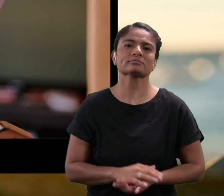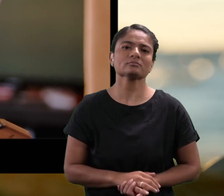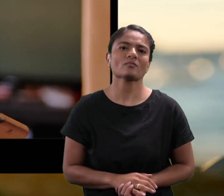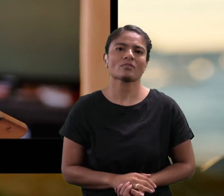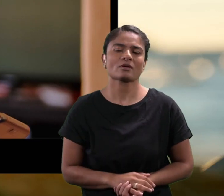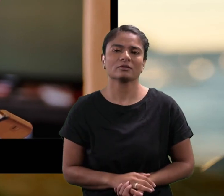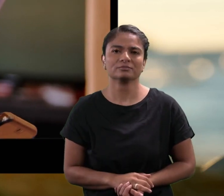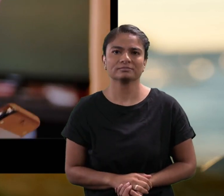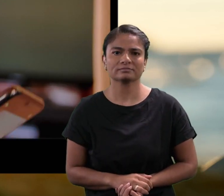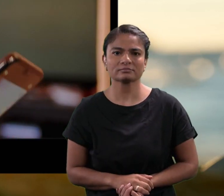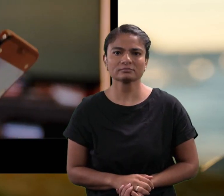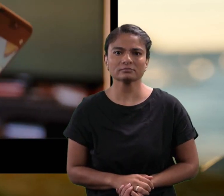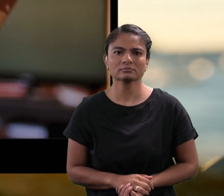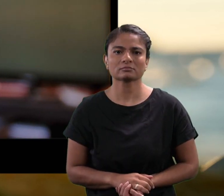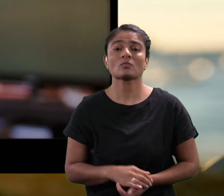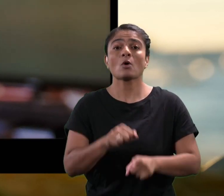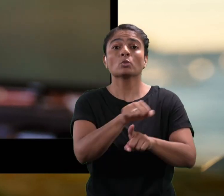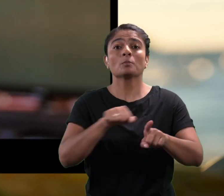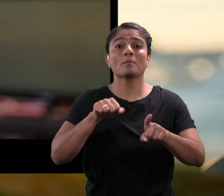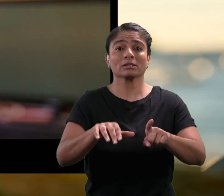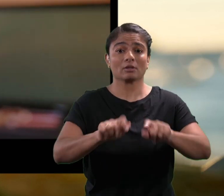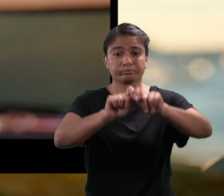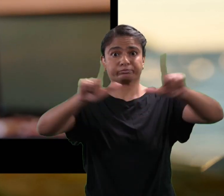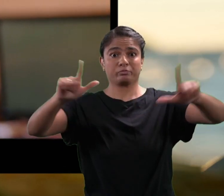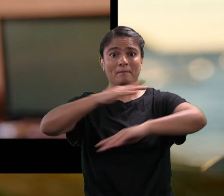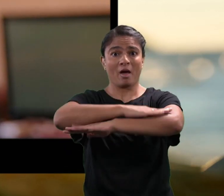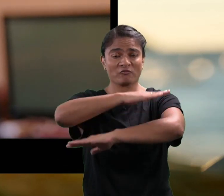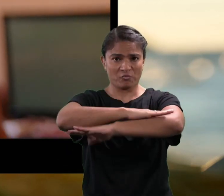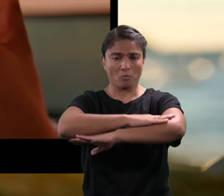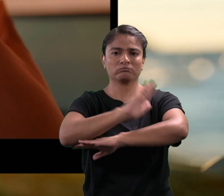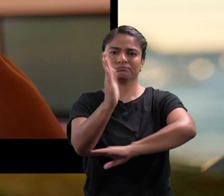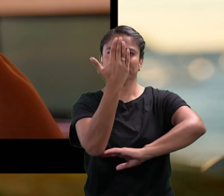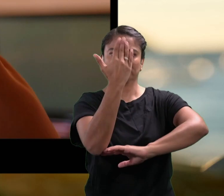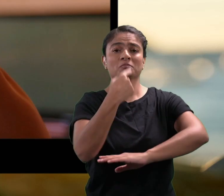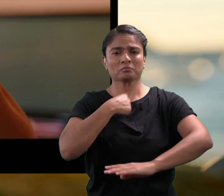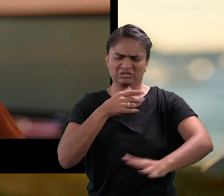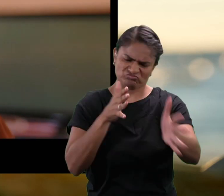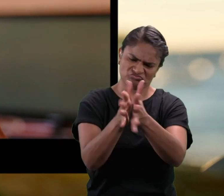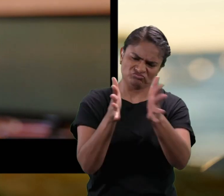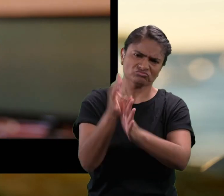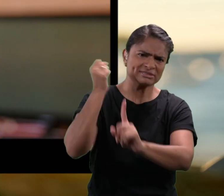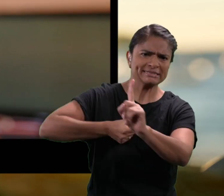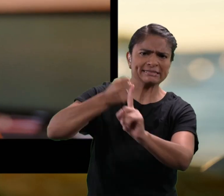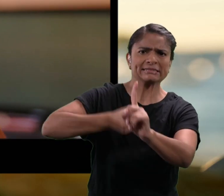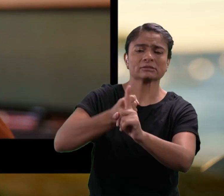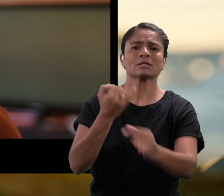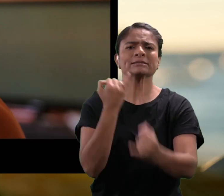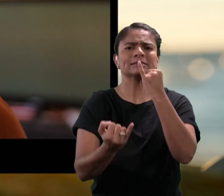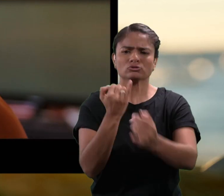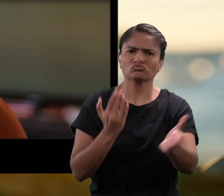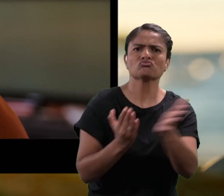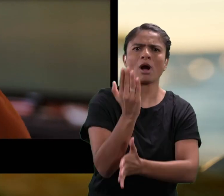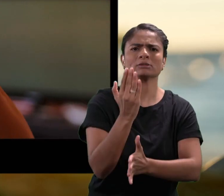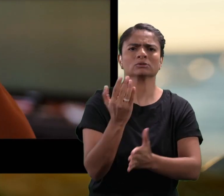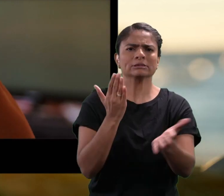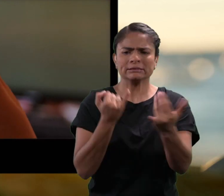yeah, I use social media platforms to advocate for the sexual rights of people with disabilities,